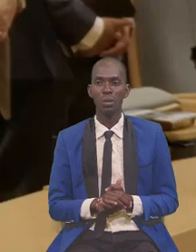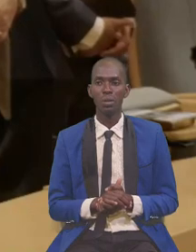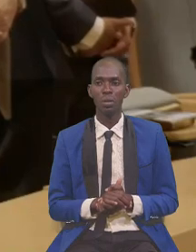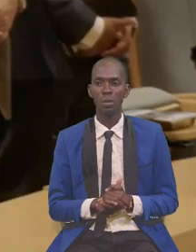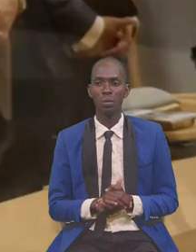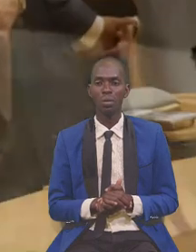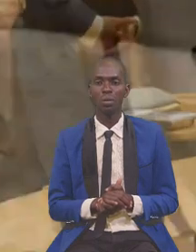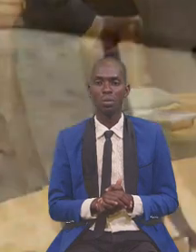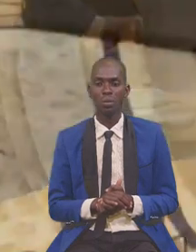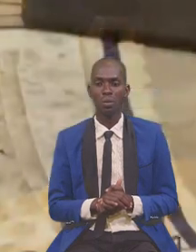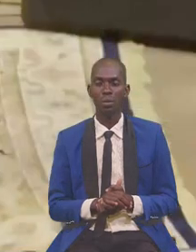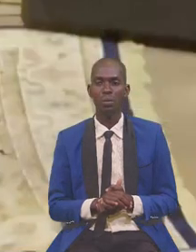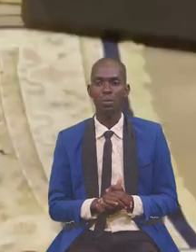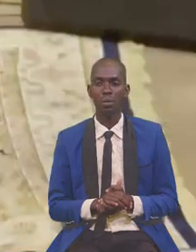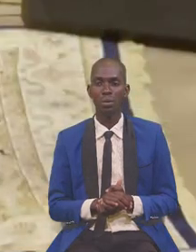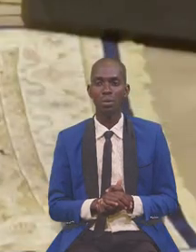Fervent.